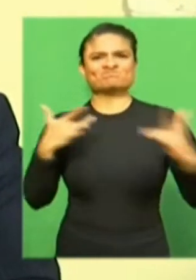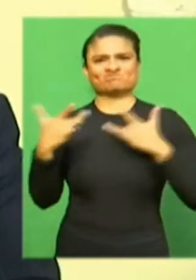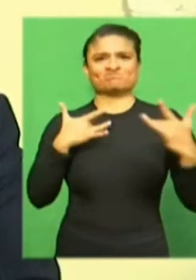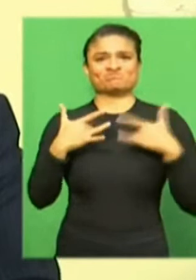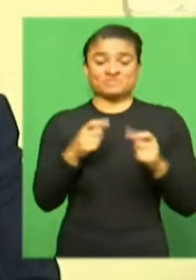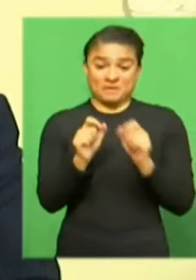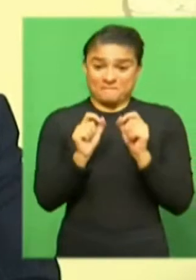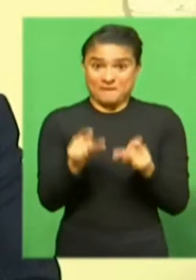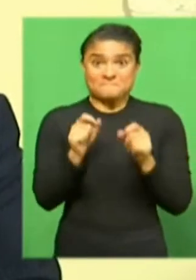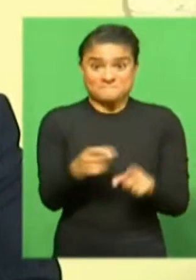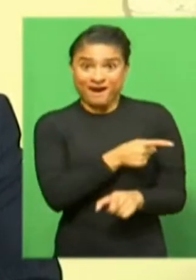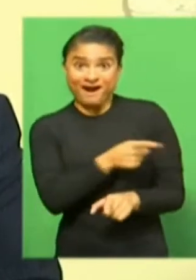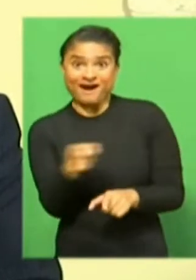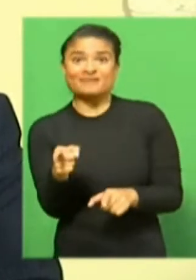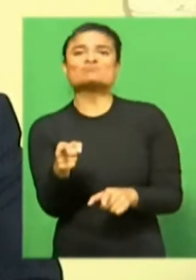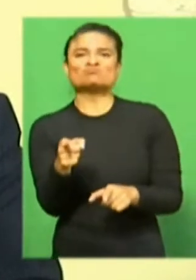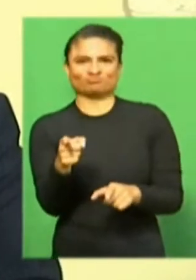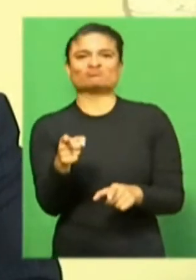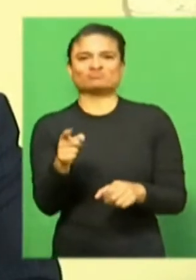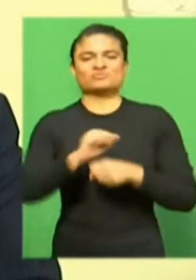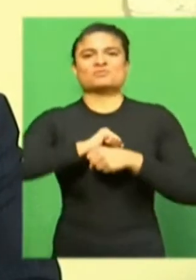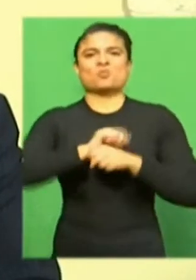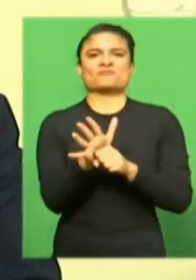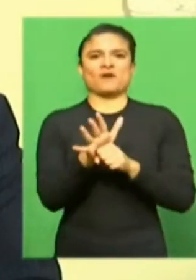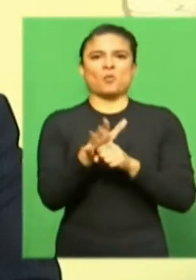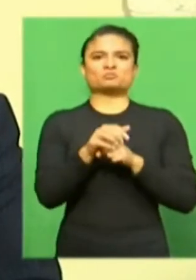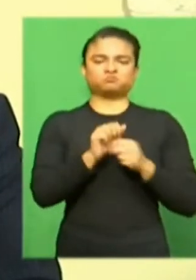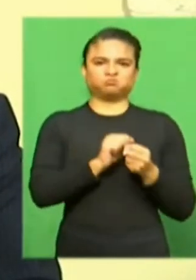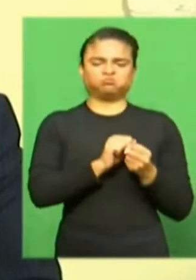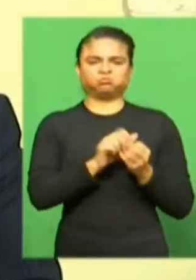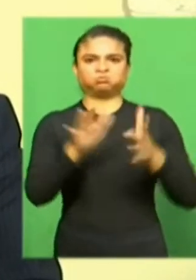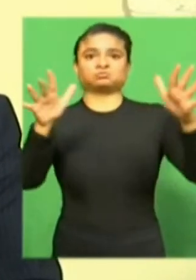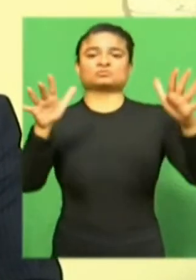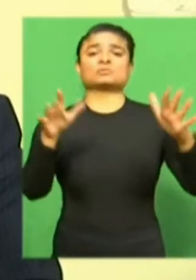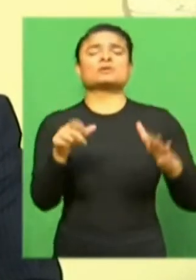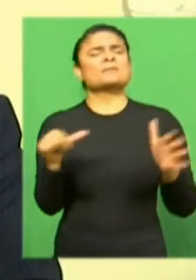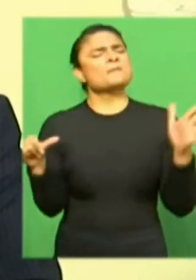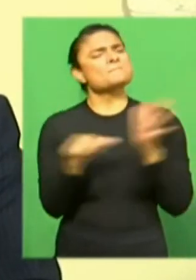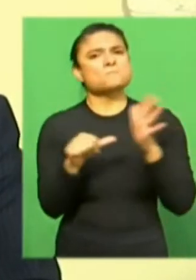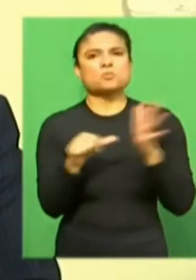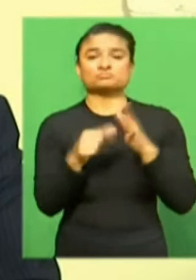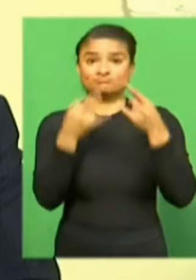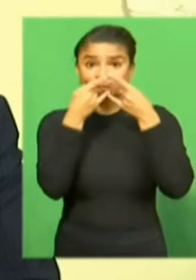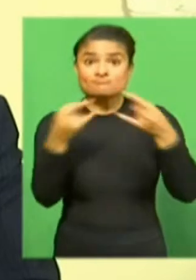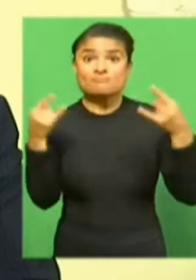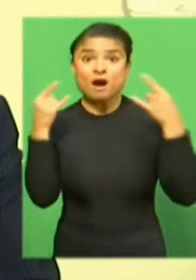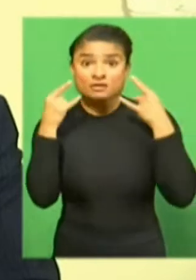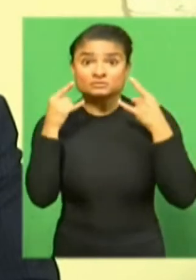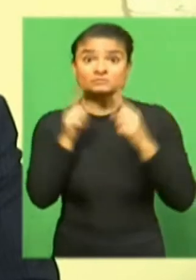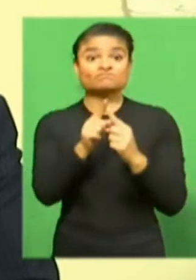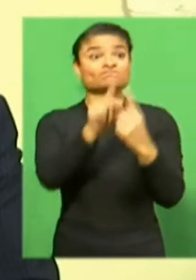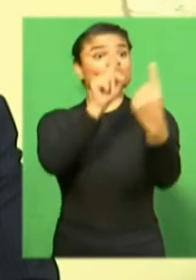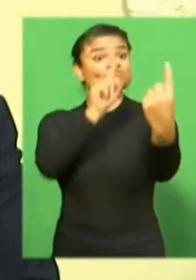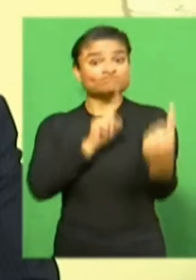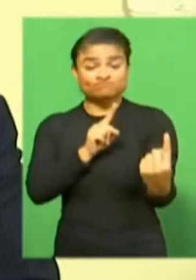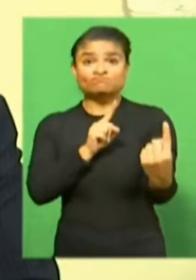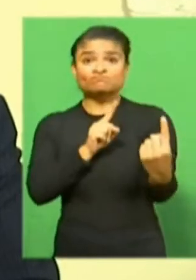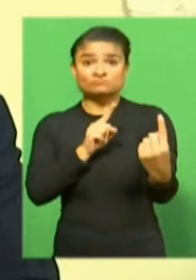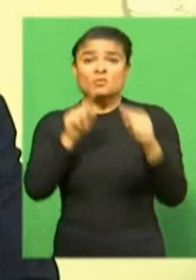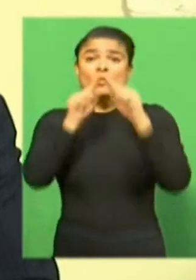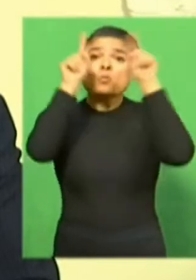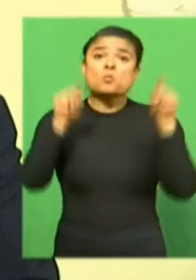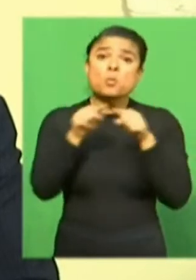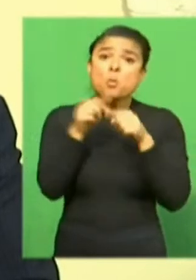our distance from others, and always ensure that windows are open and that there is a